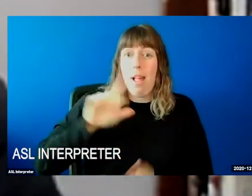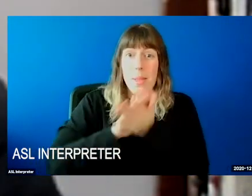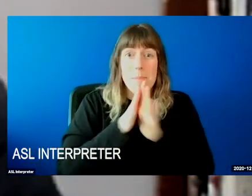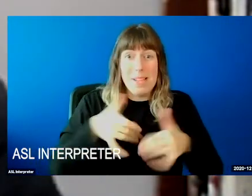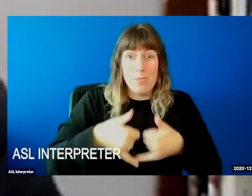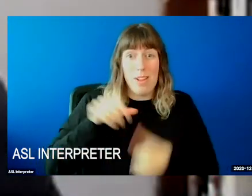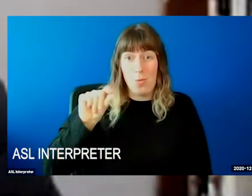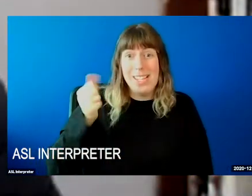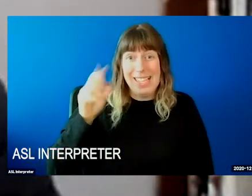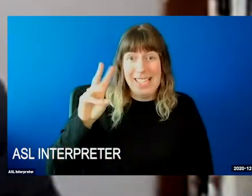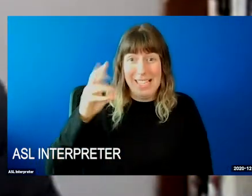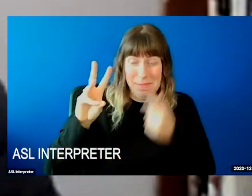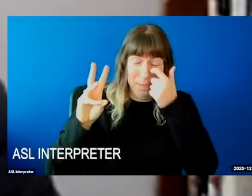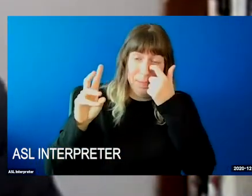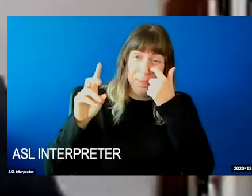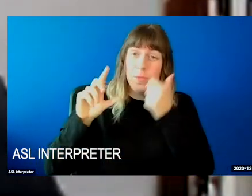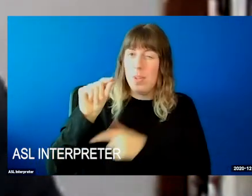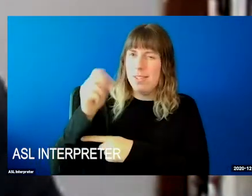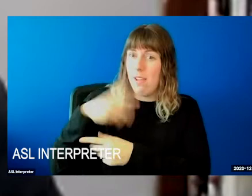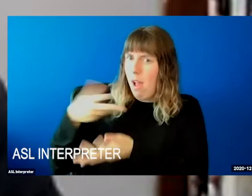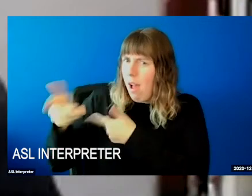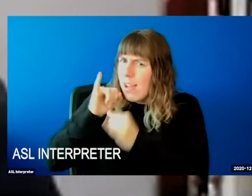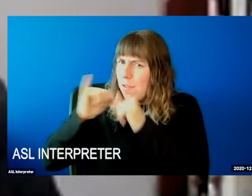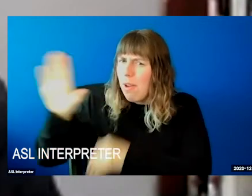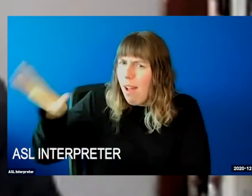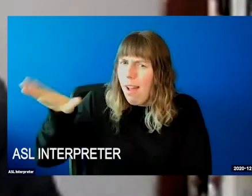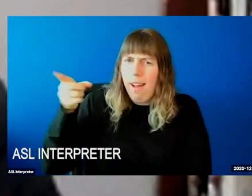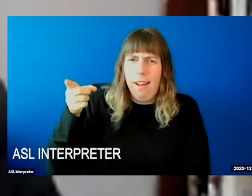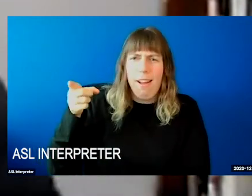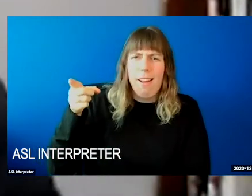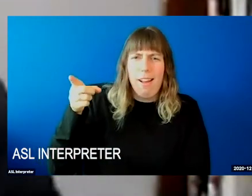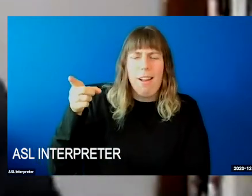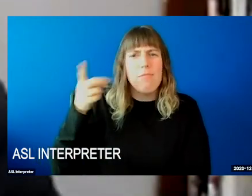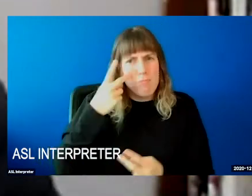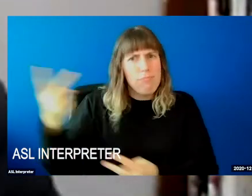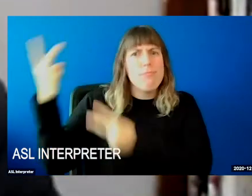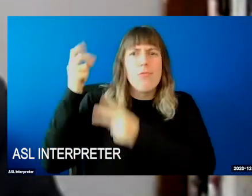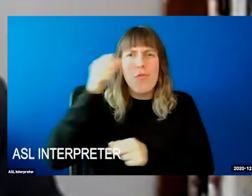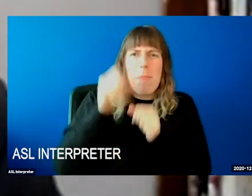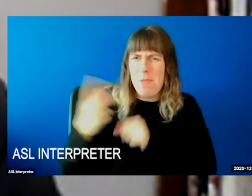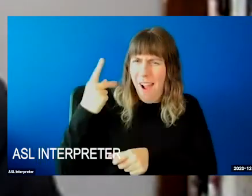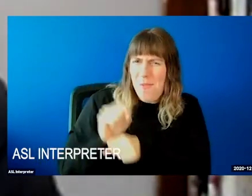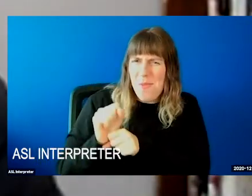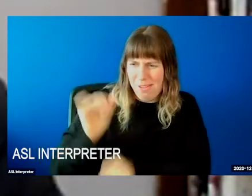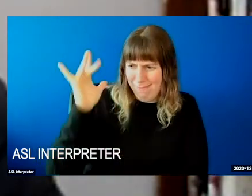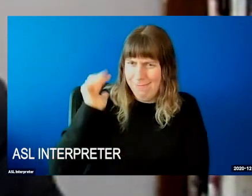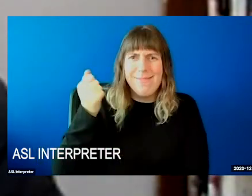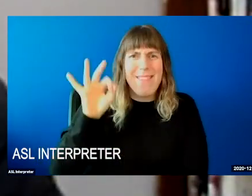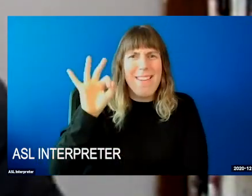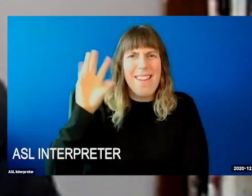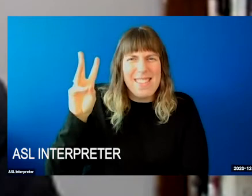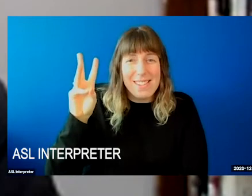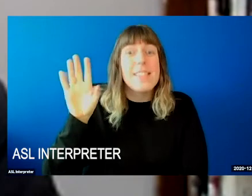little while after he won the Nobel Peace Prize. And I asked him, why do you still remember the work we did in 1996? Because